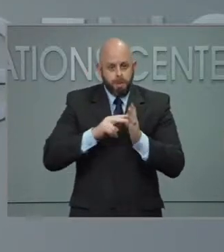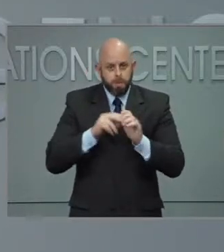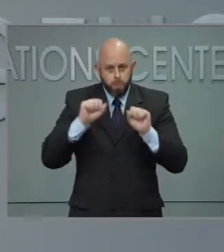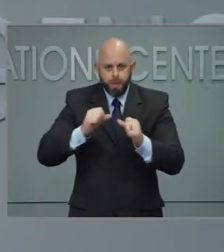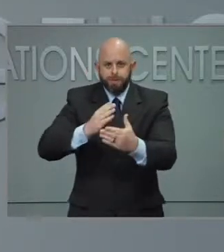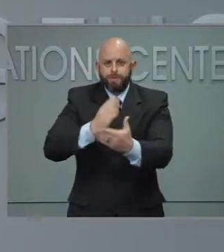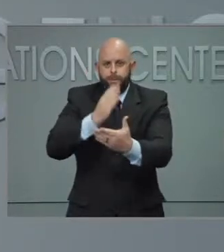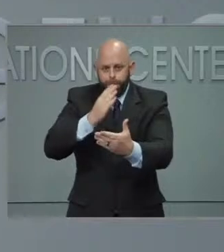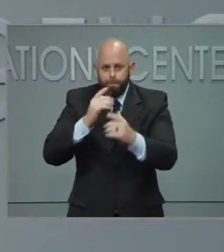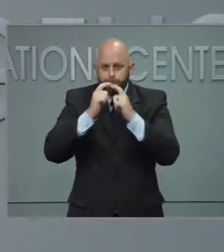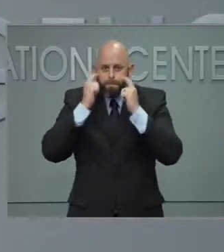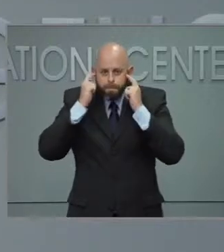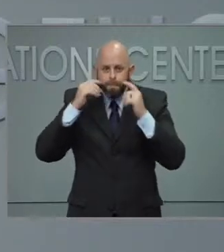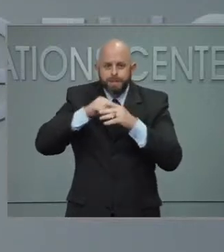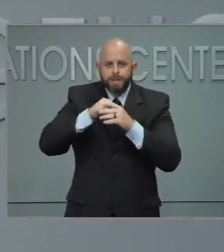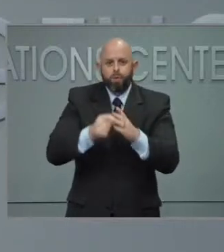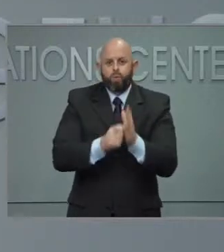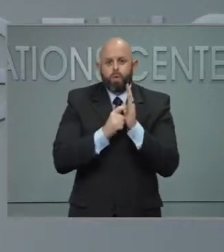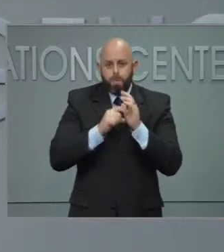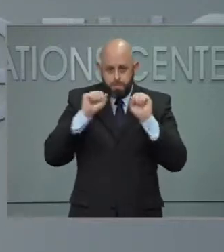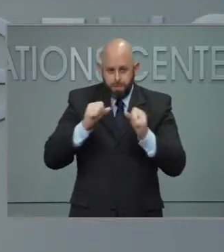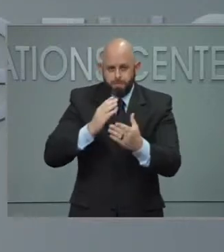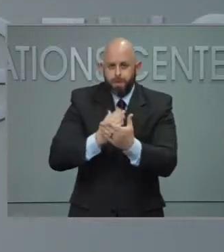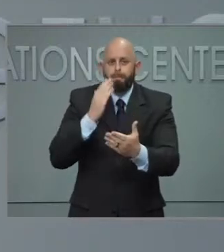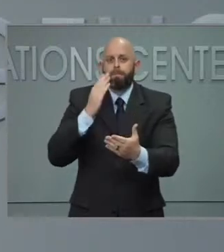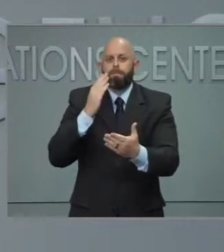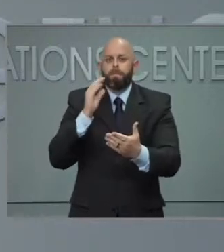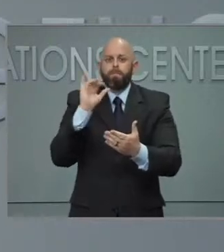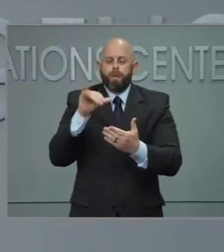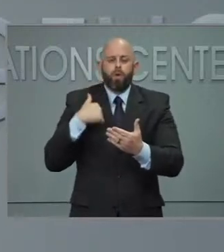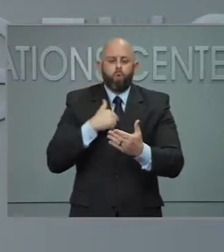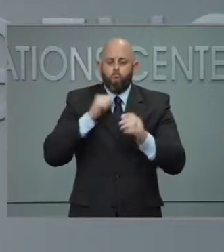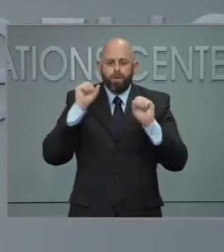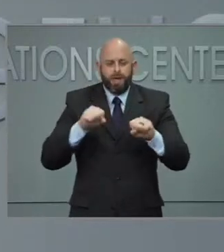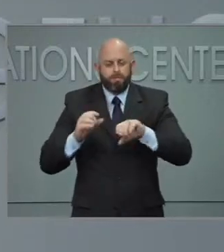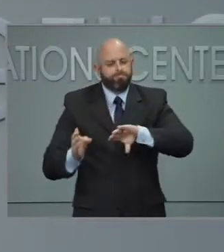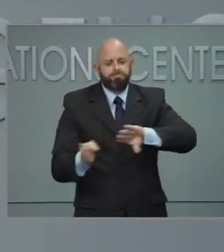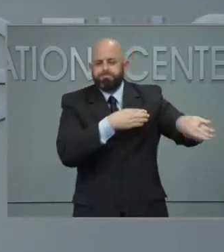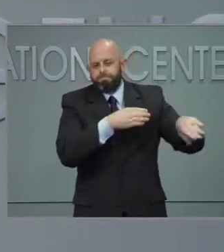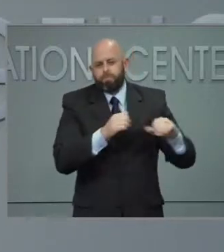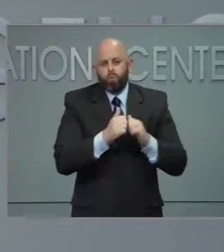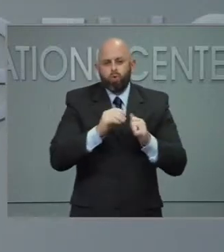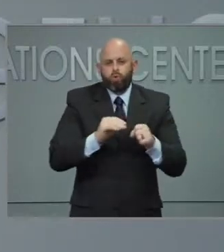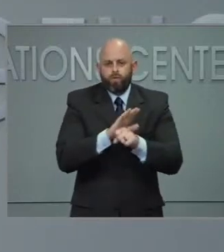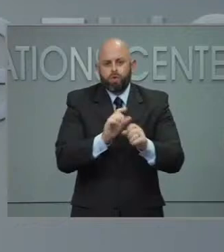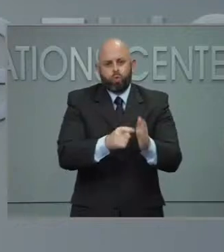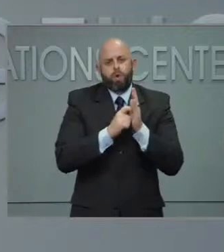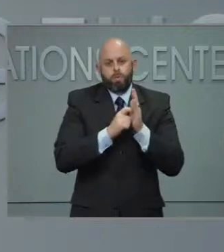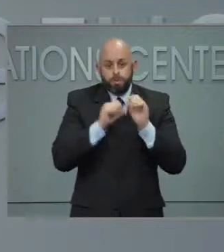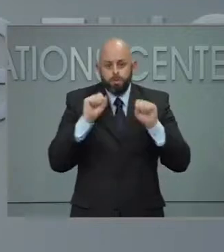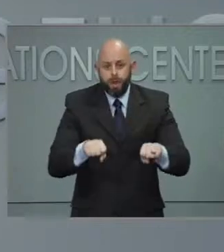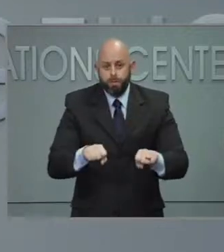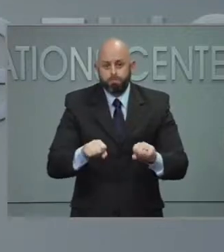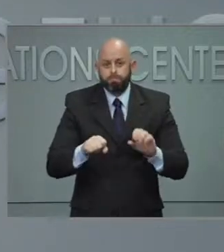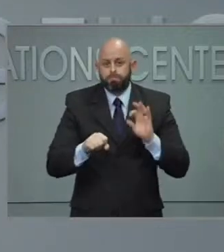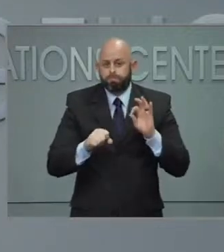mandate and put this pandemic in our rearview mirror. Thank you.